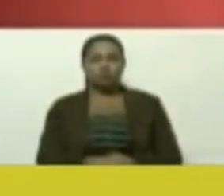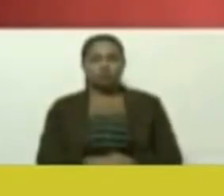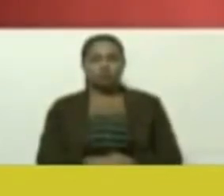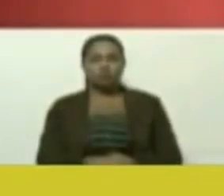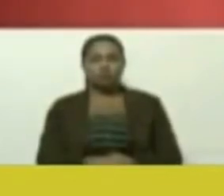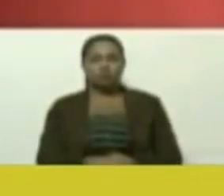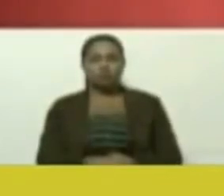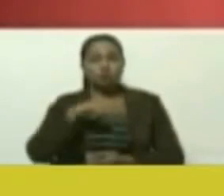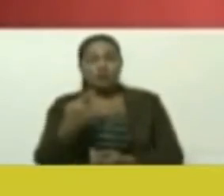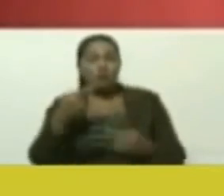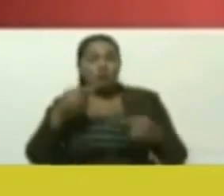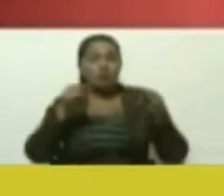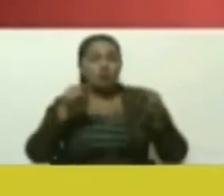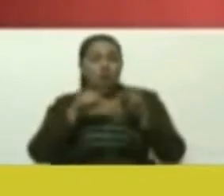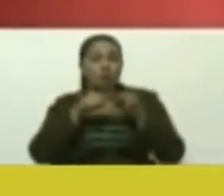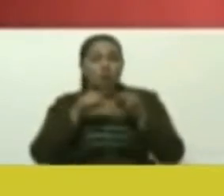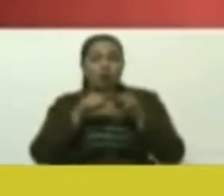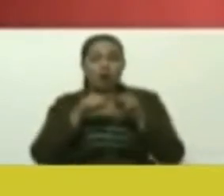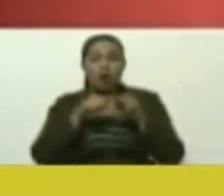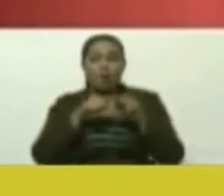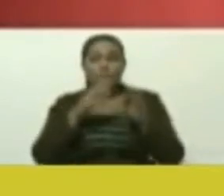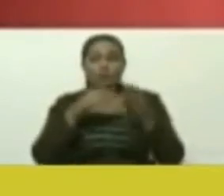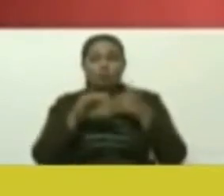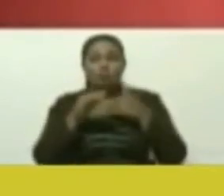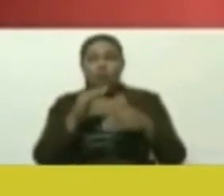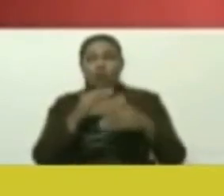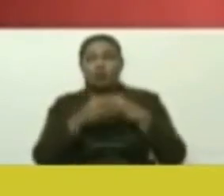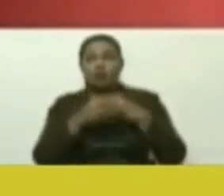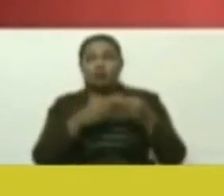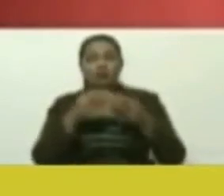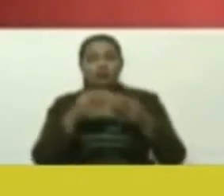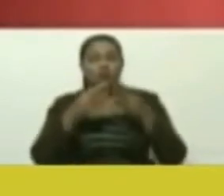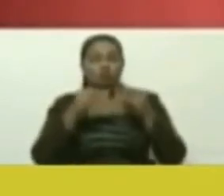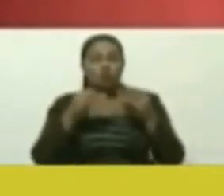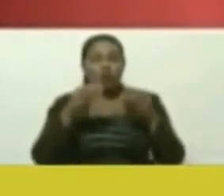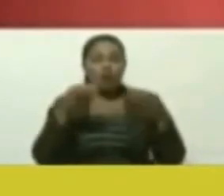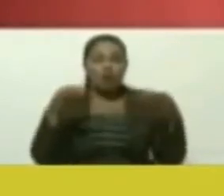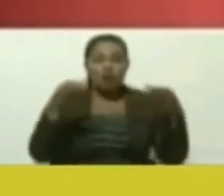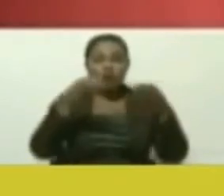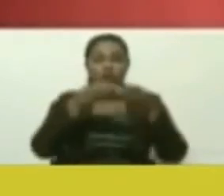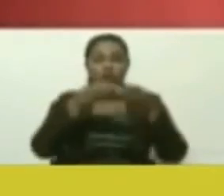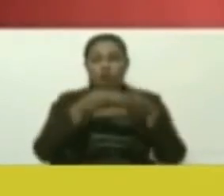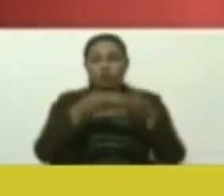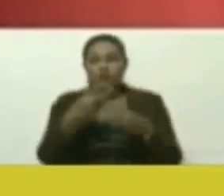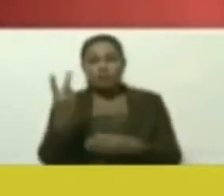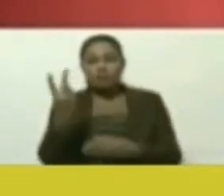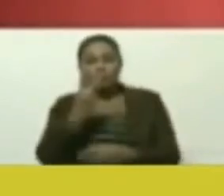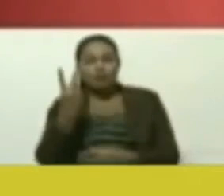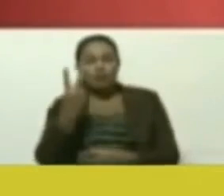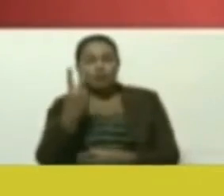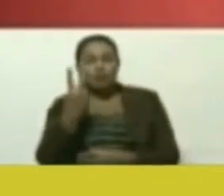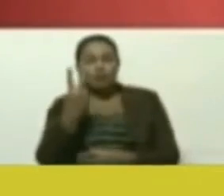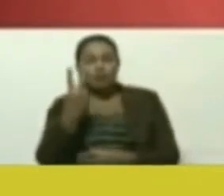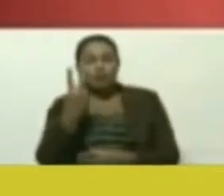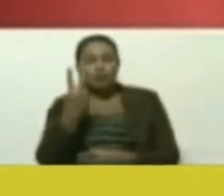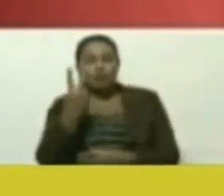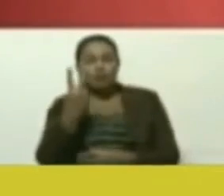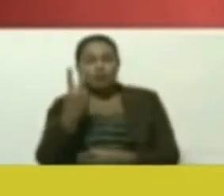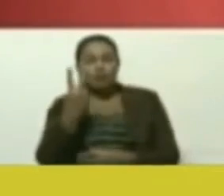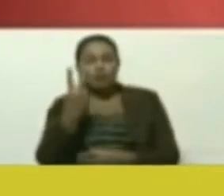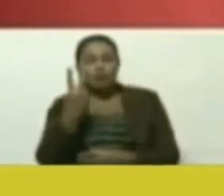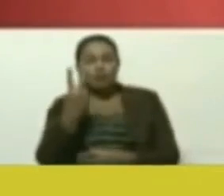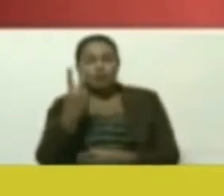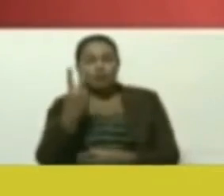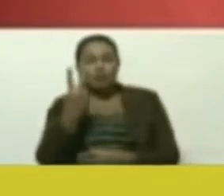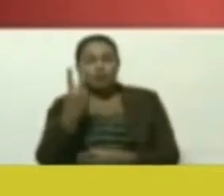and we just discussed that we say we are going to help different